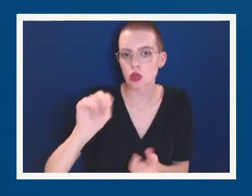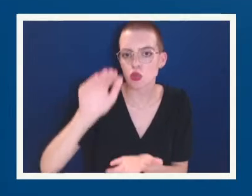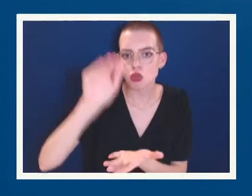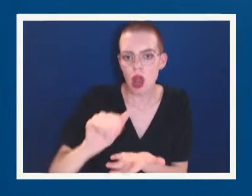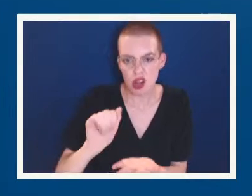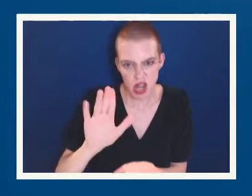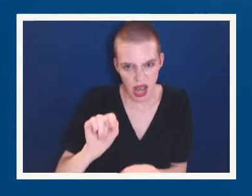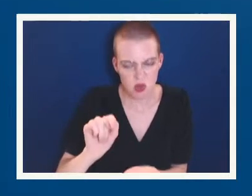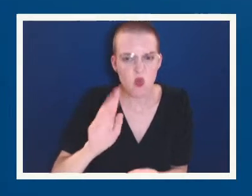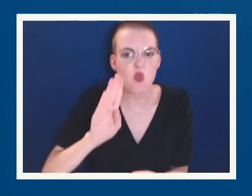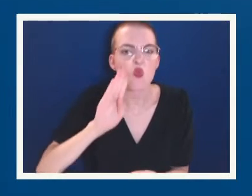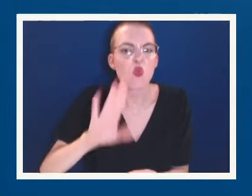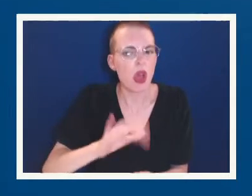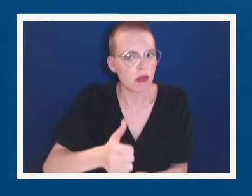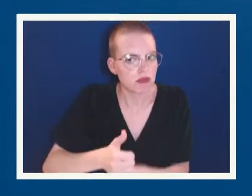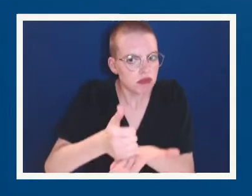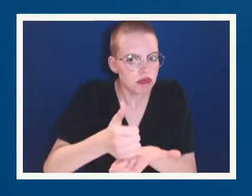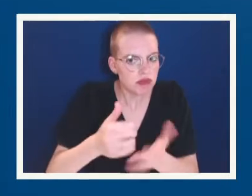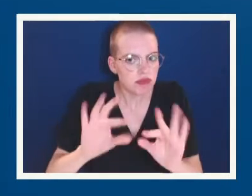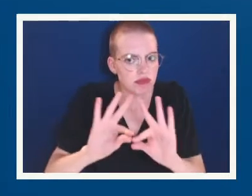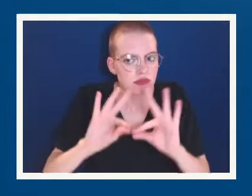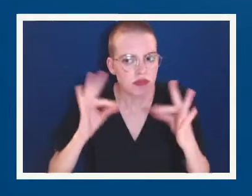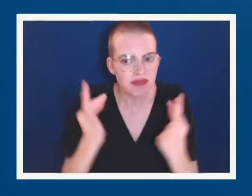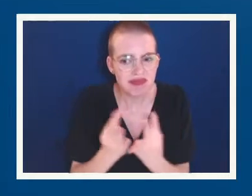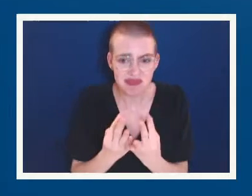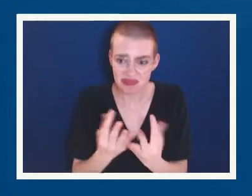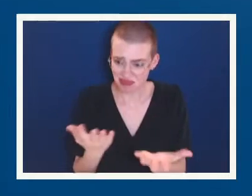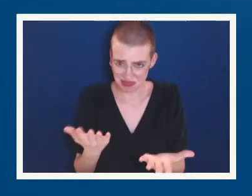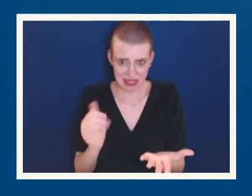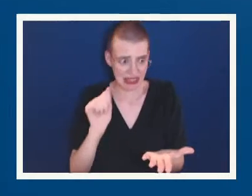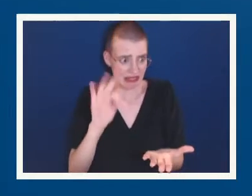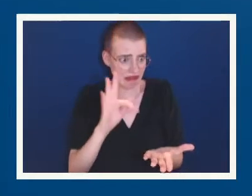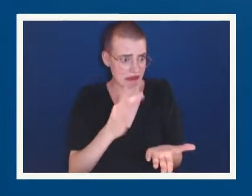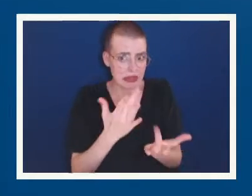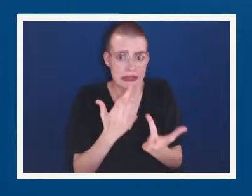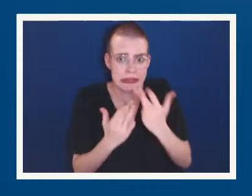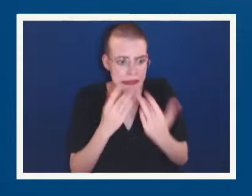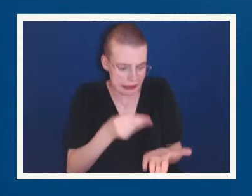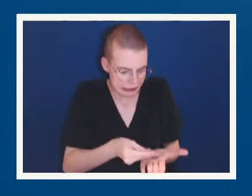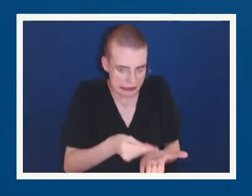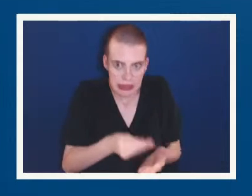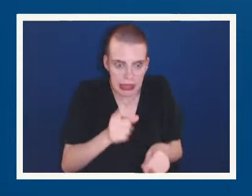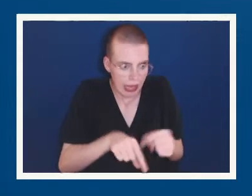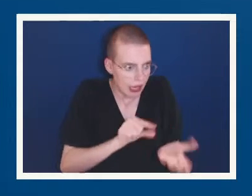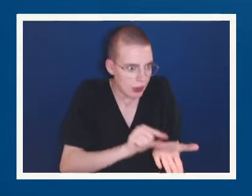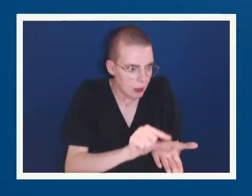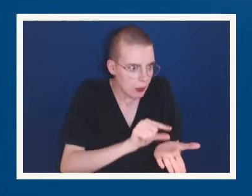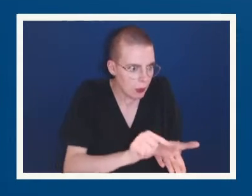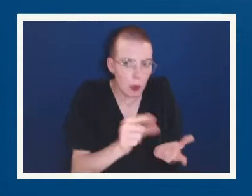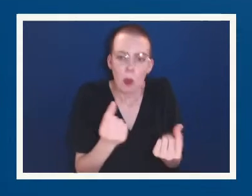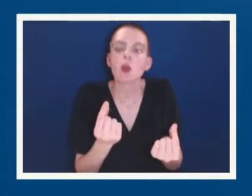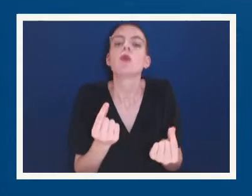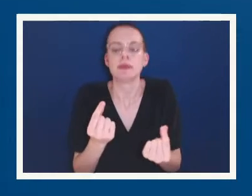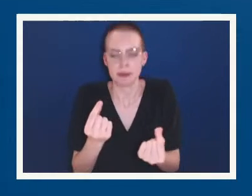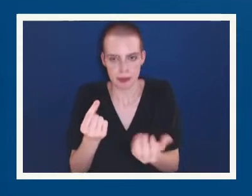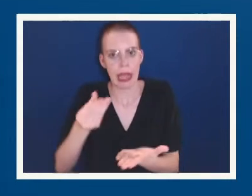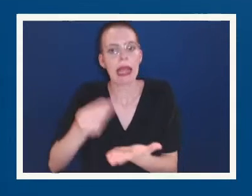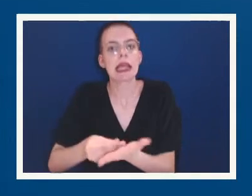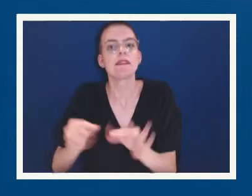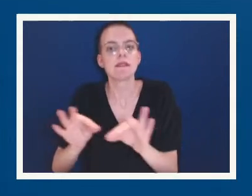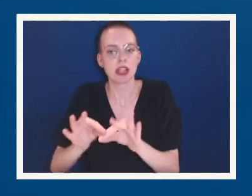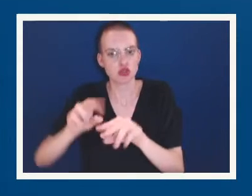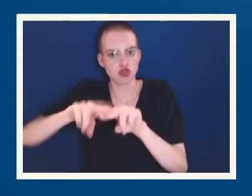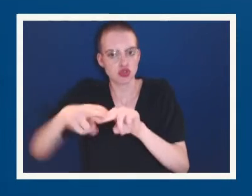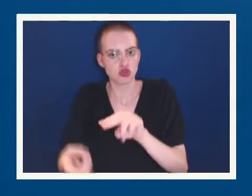Things you have to pay for every month, and you have to have enough in your paycheck to do it. We gave Medicare the power to negotiate lower prescription